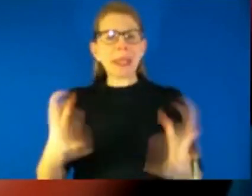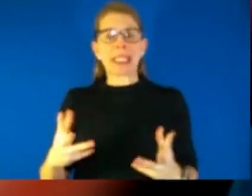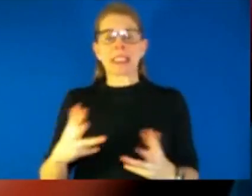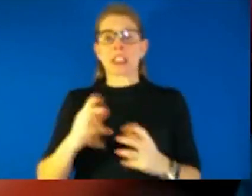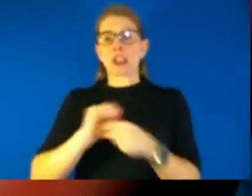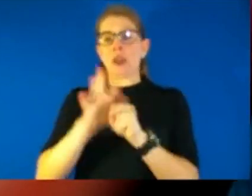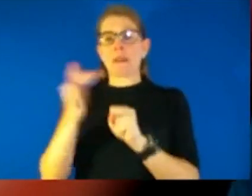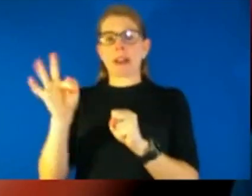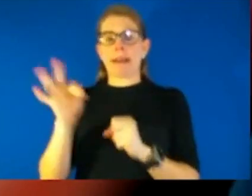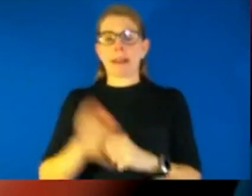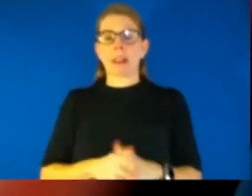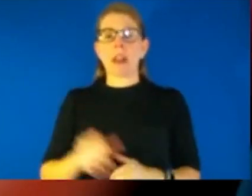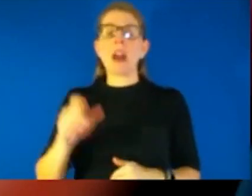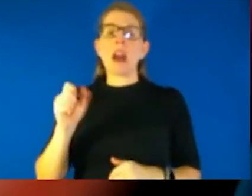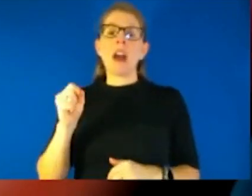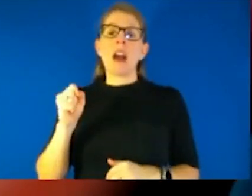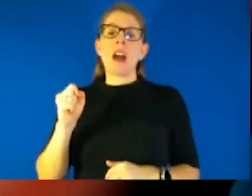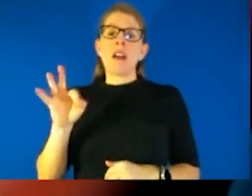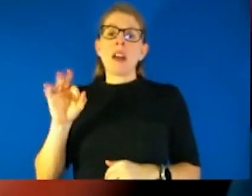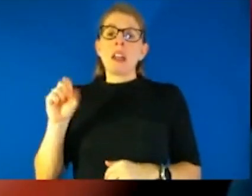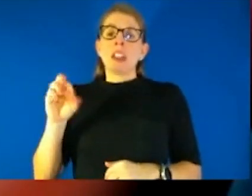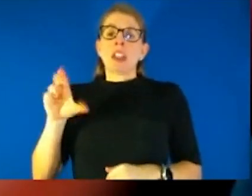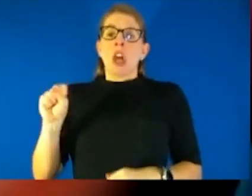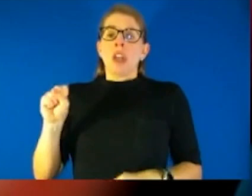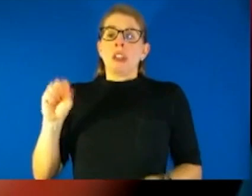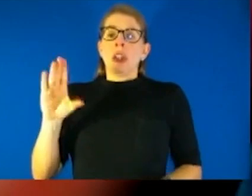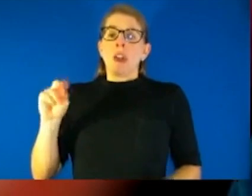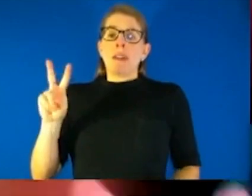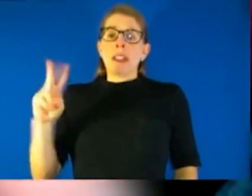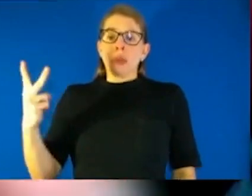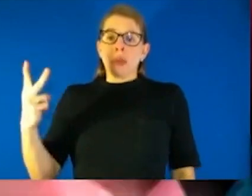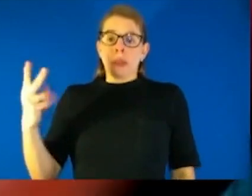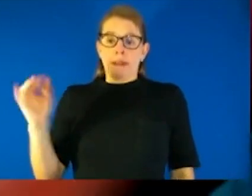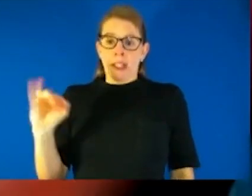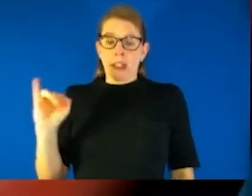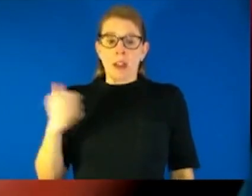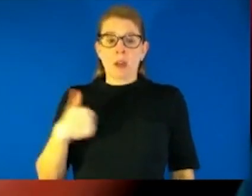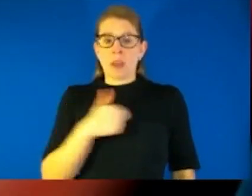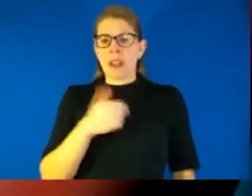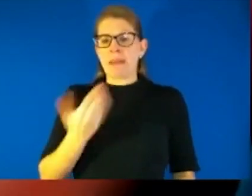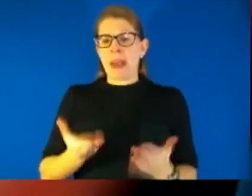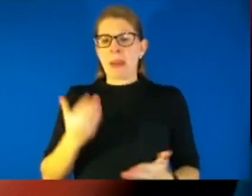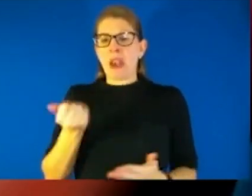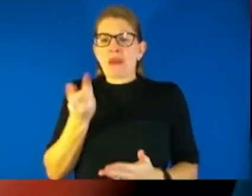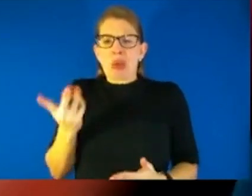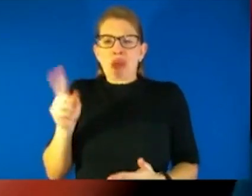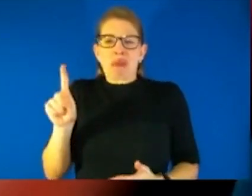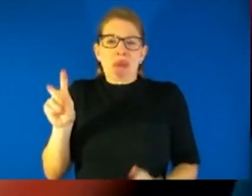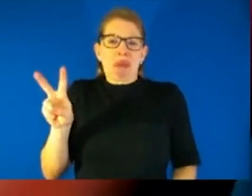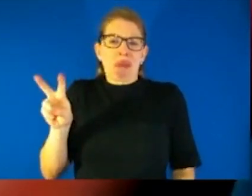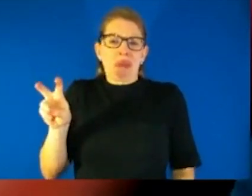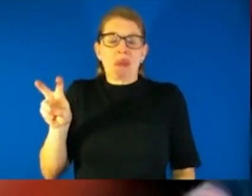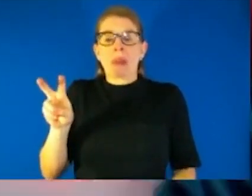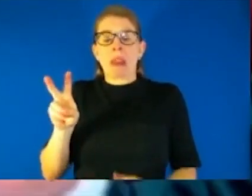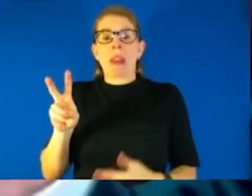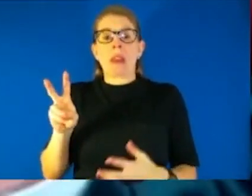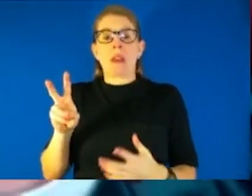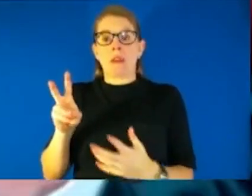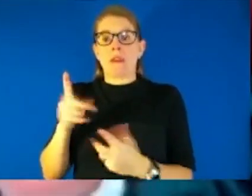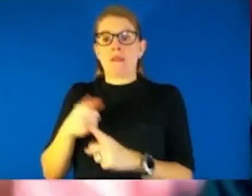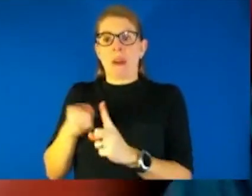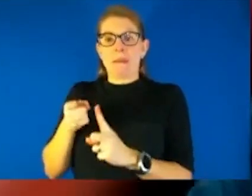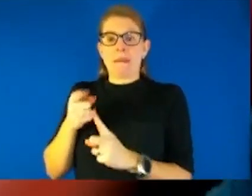COVID-19 or SARS-CoV-2 infection. But we have maybe a couple hundred in animals. So there is